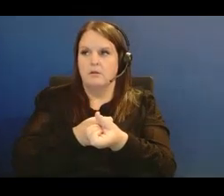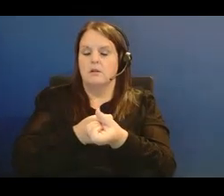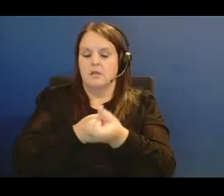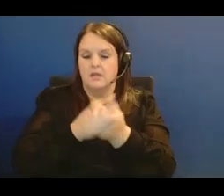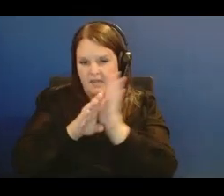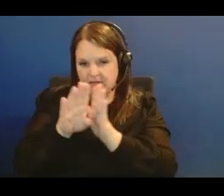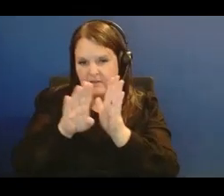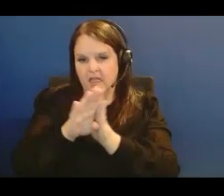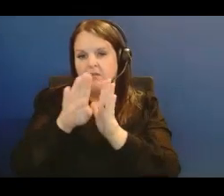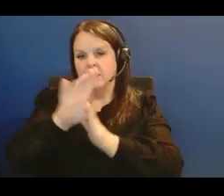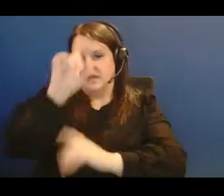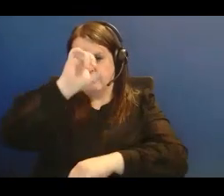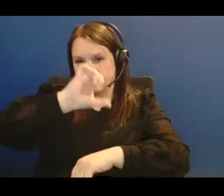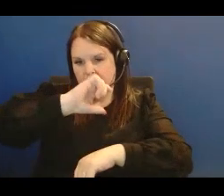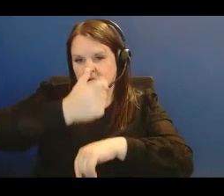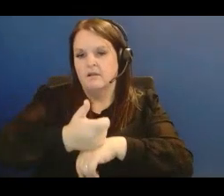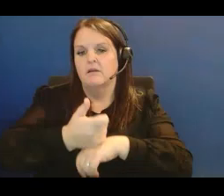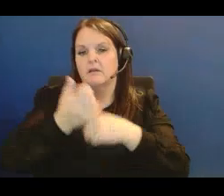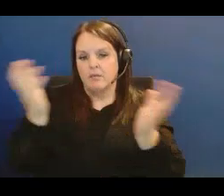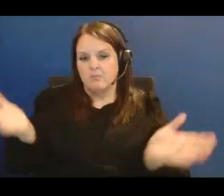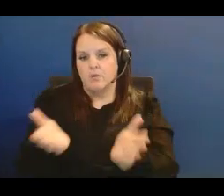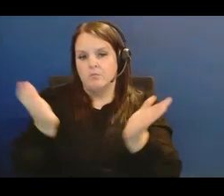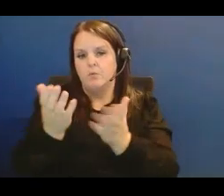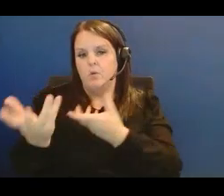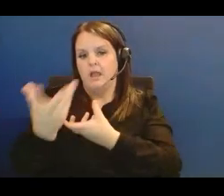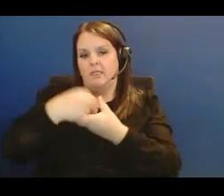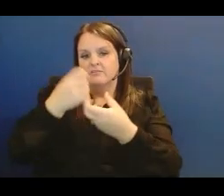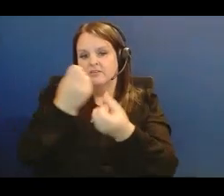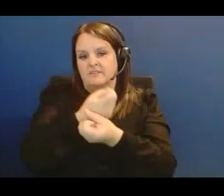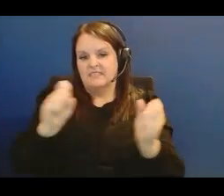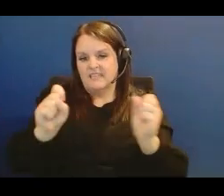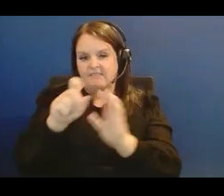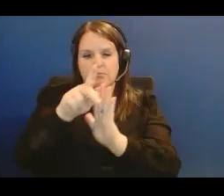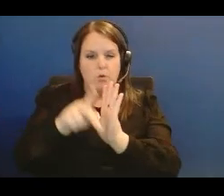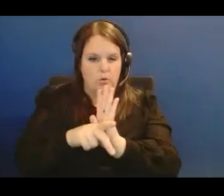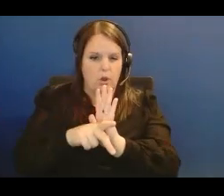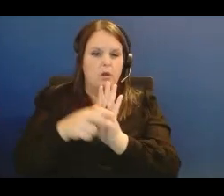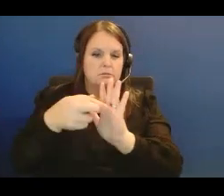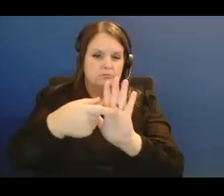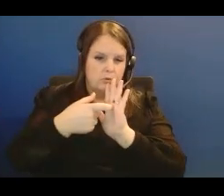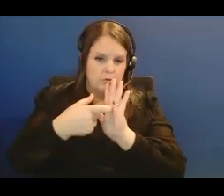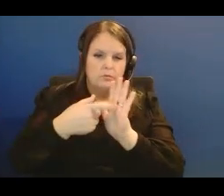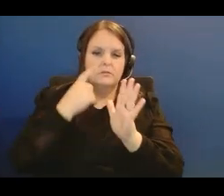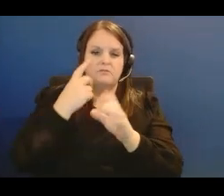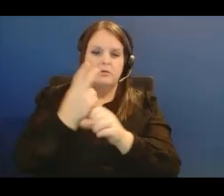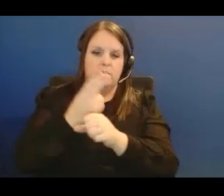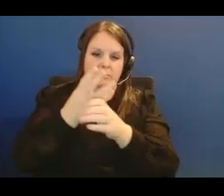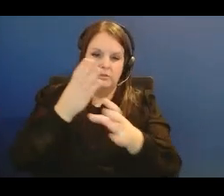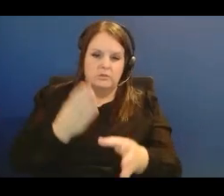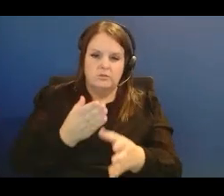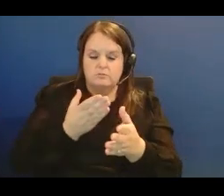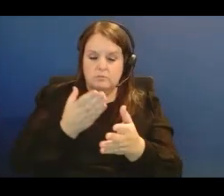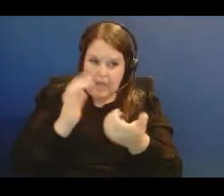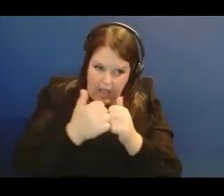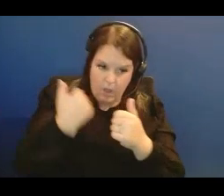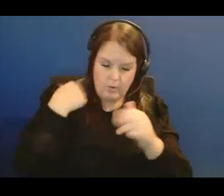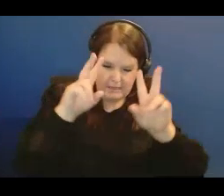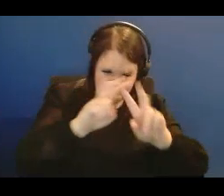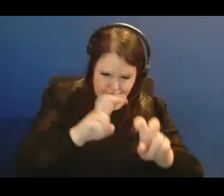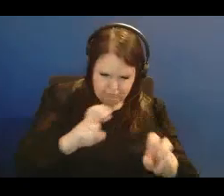development and implementation of efforts that promote inclusive safety protocols for vulnerable road users through analysis,